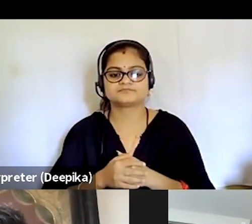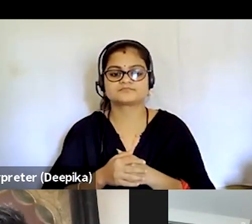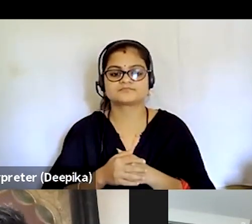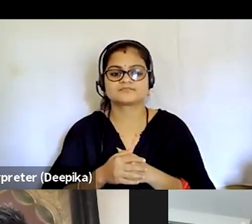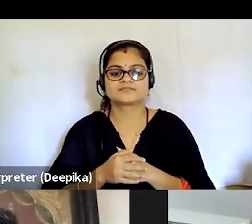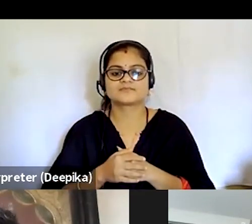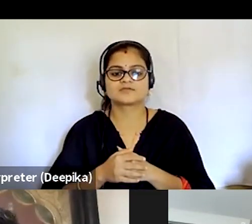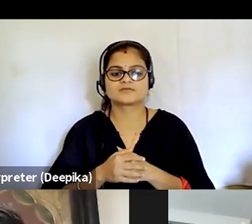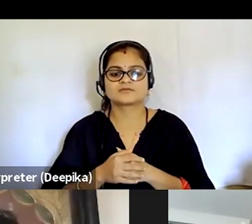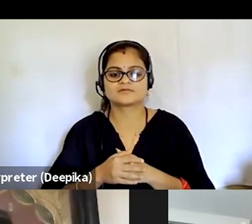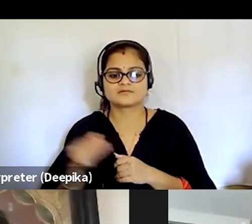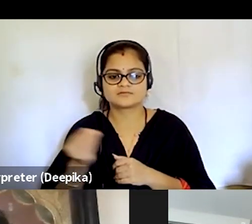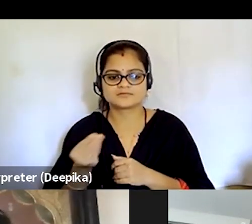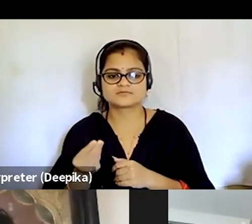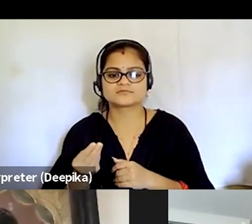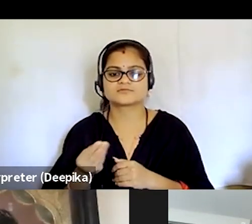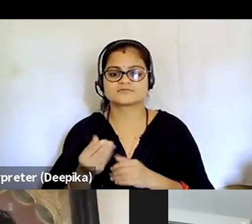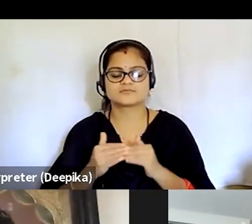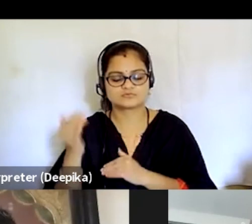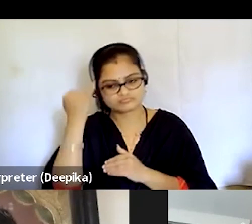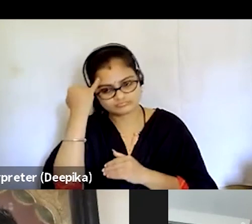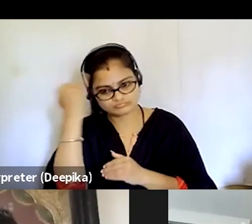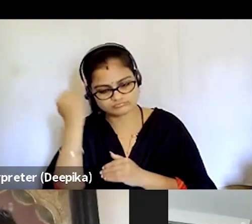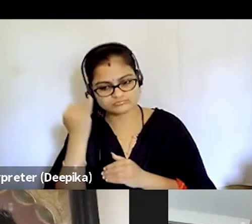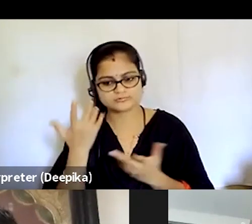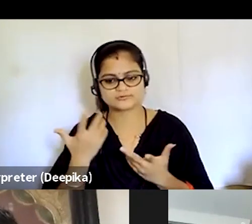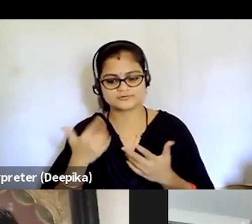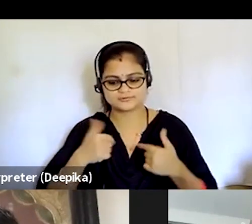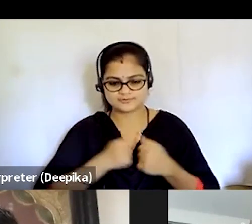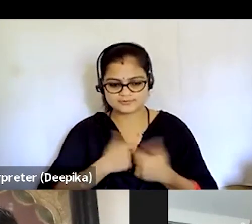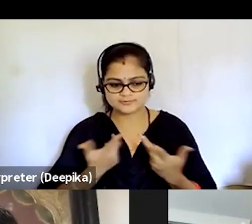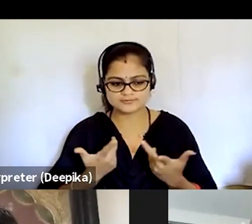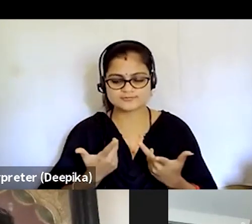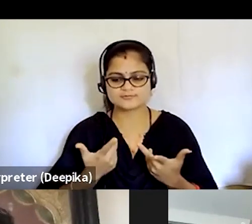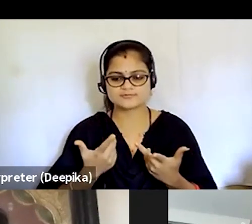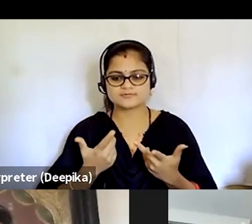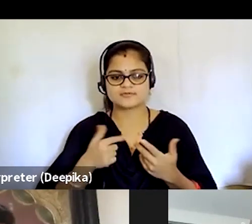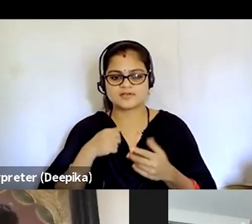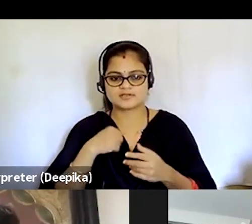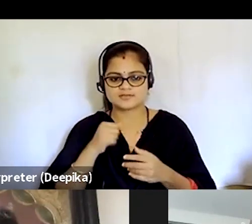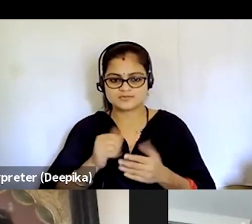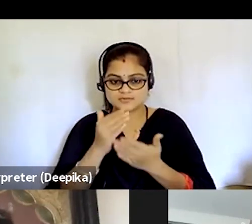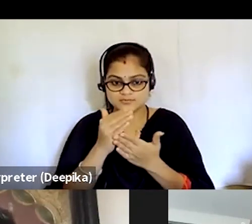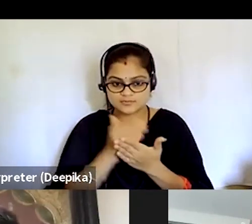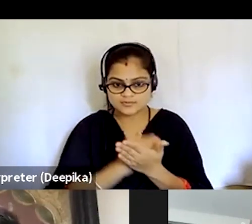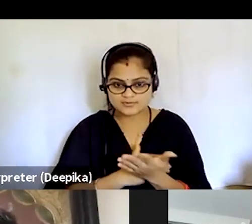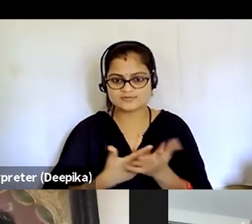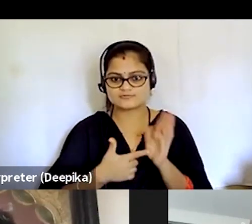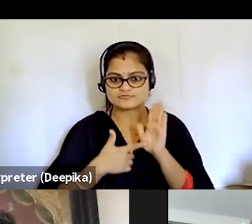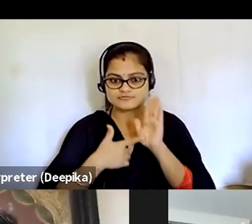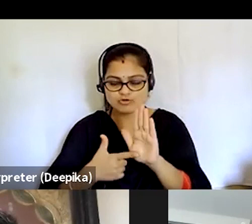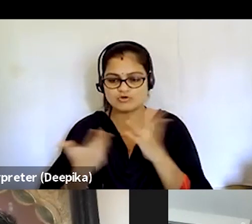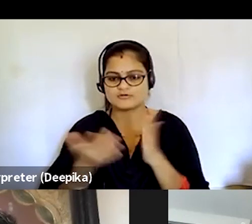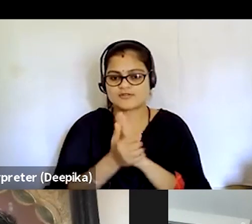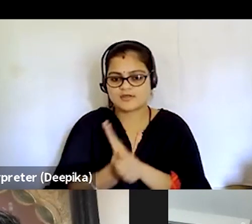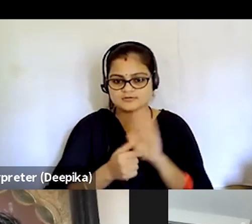just be a little creative, a little more innovative with how you're going to display that talent of yours,